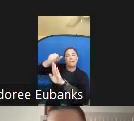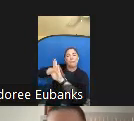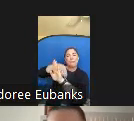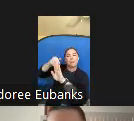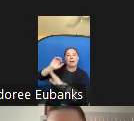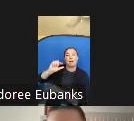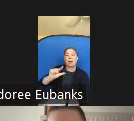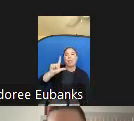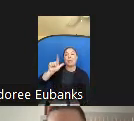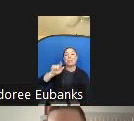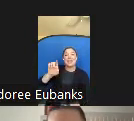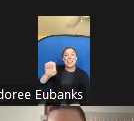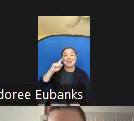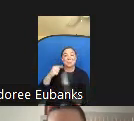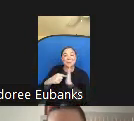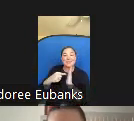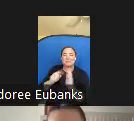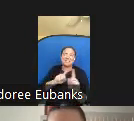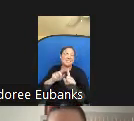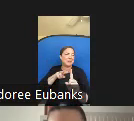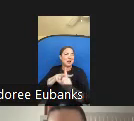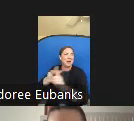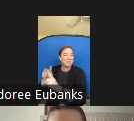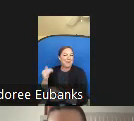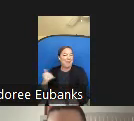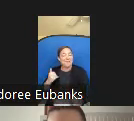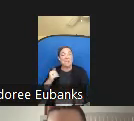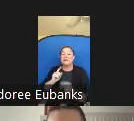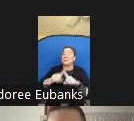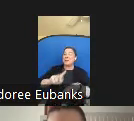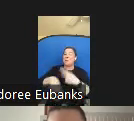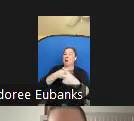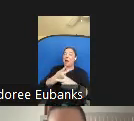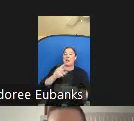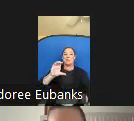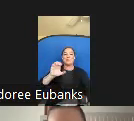kind of applications. So it really depends on which type of ceramic we're talking about.